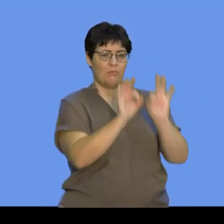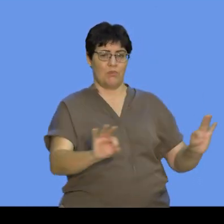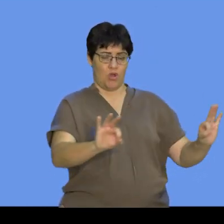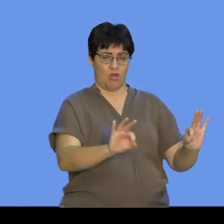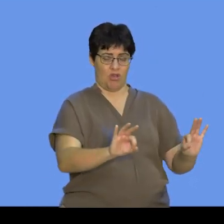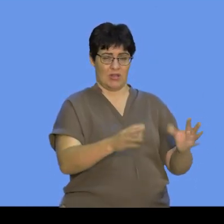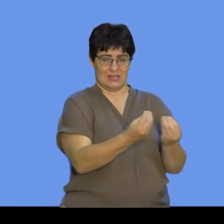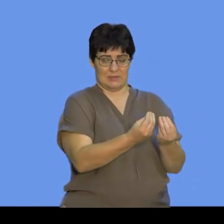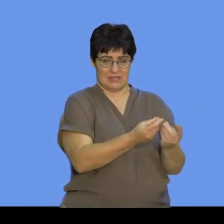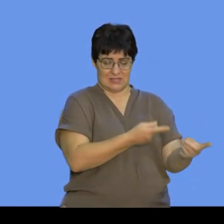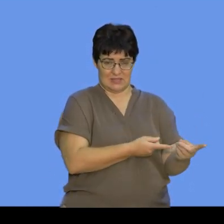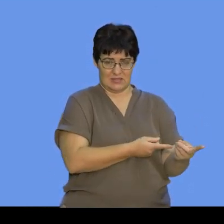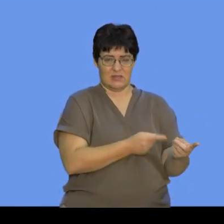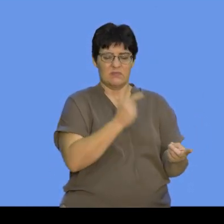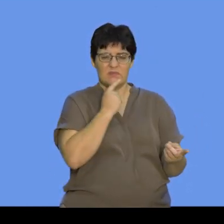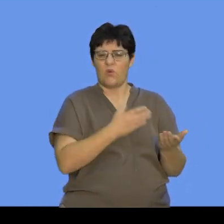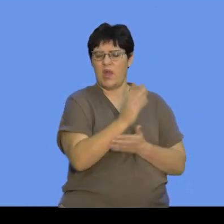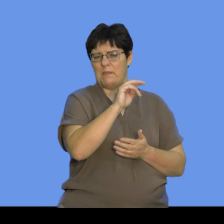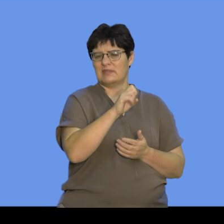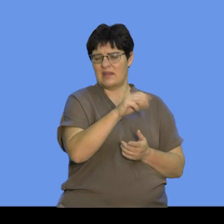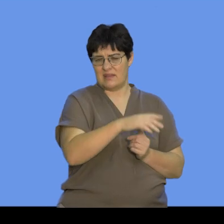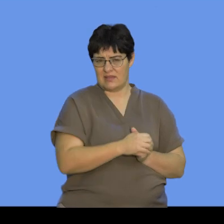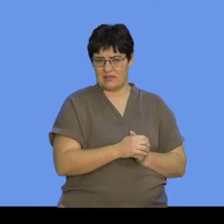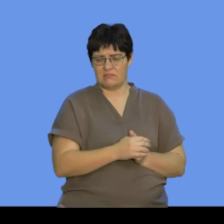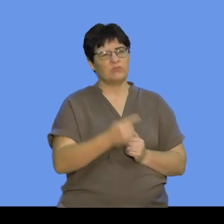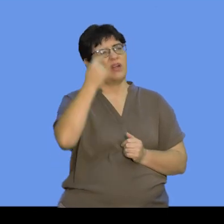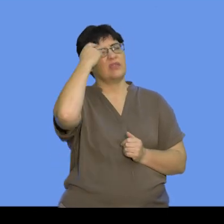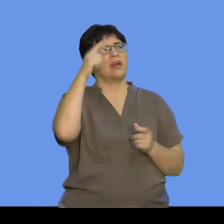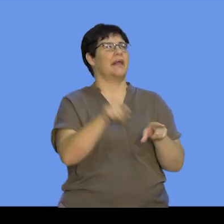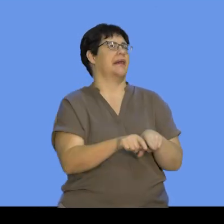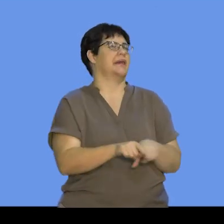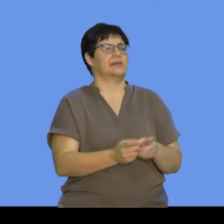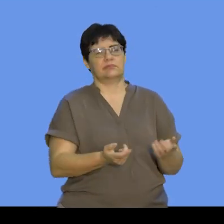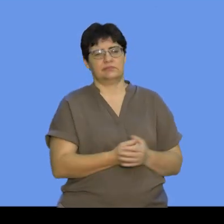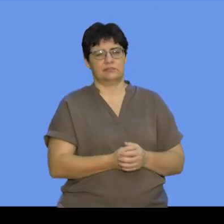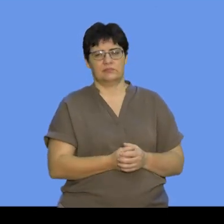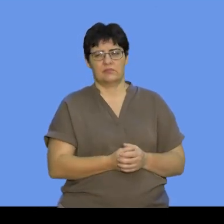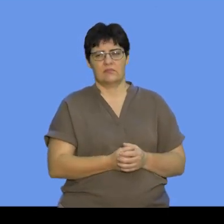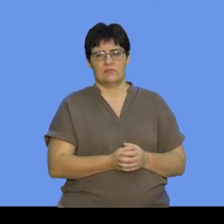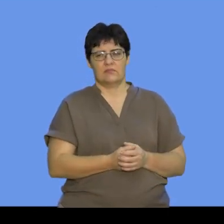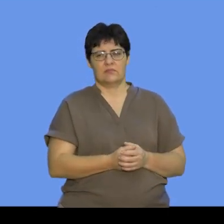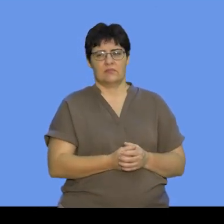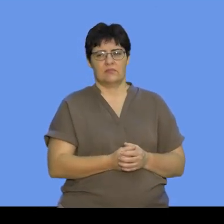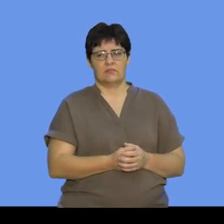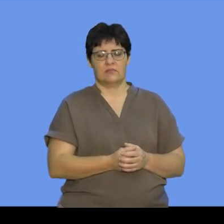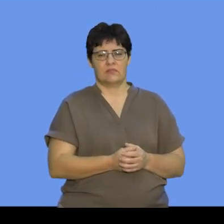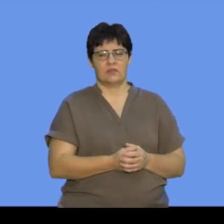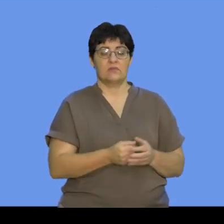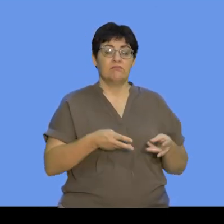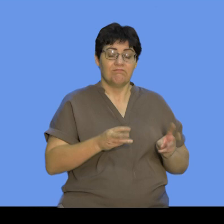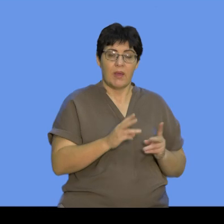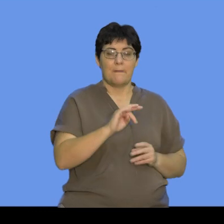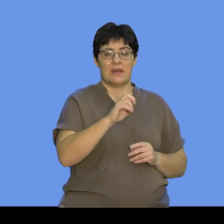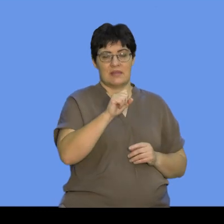pure substance is a form of matter, okay? So let's think of it as a form of matter, okay, which